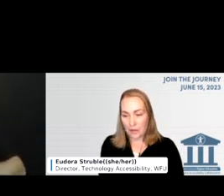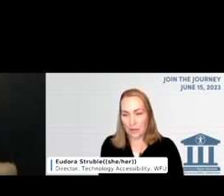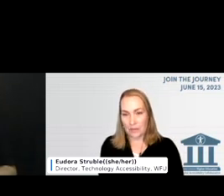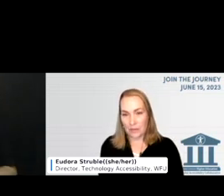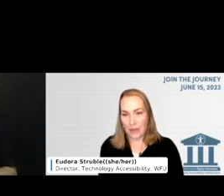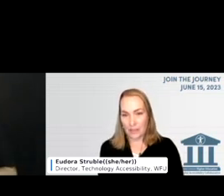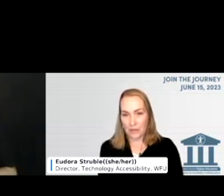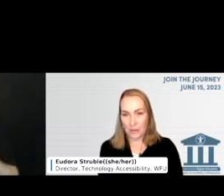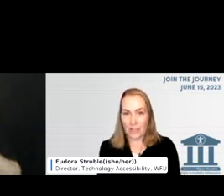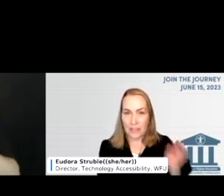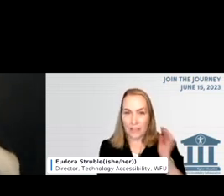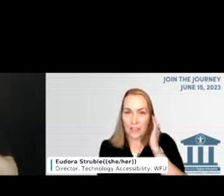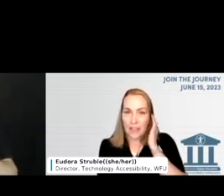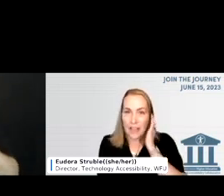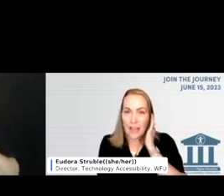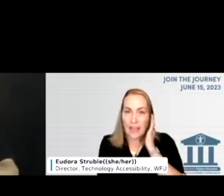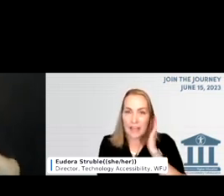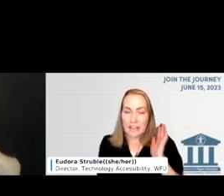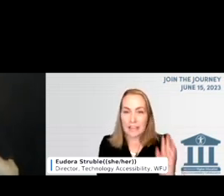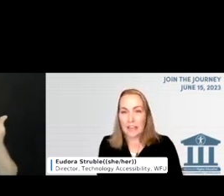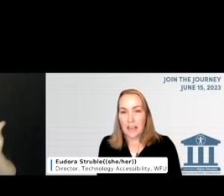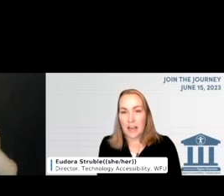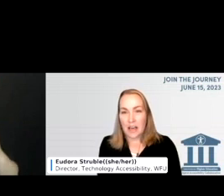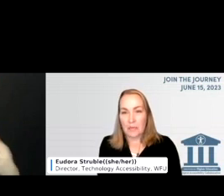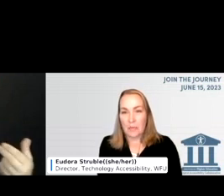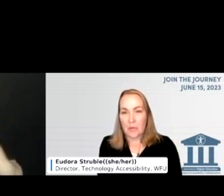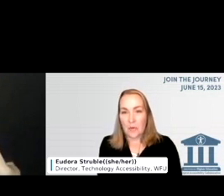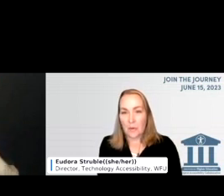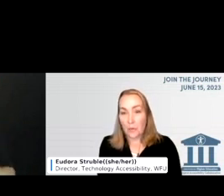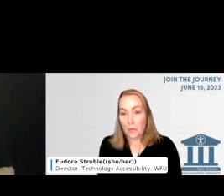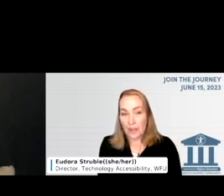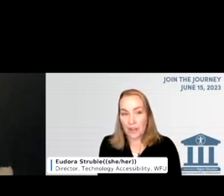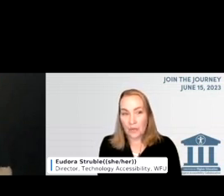truly grateful to have had you join us. And